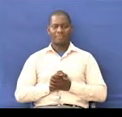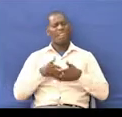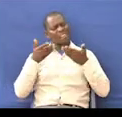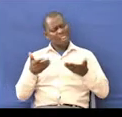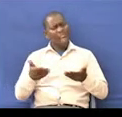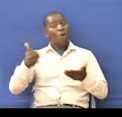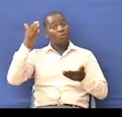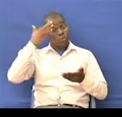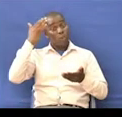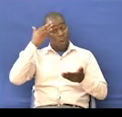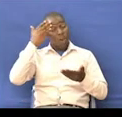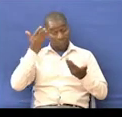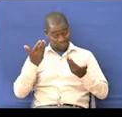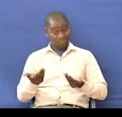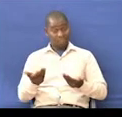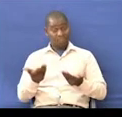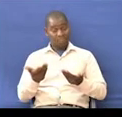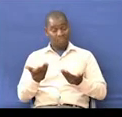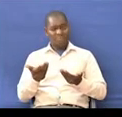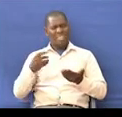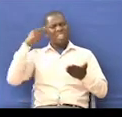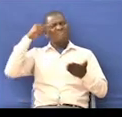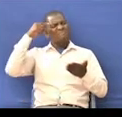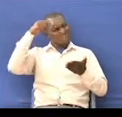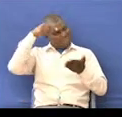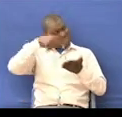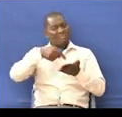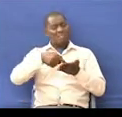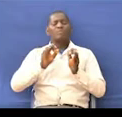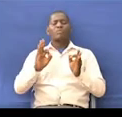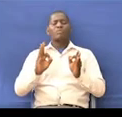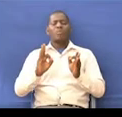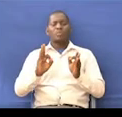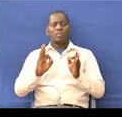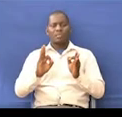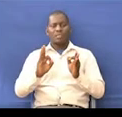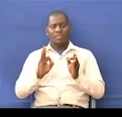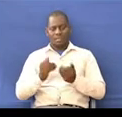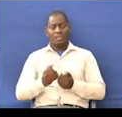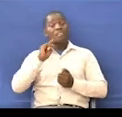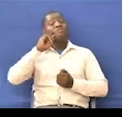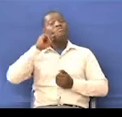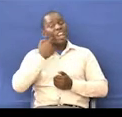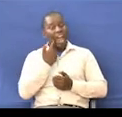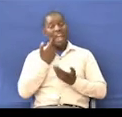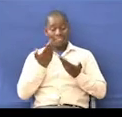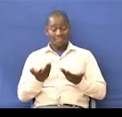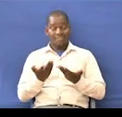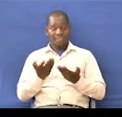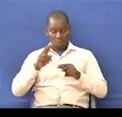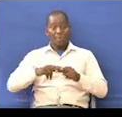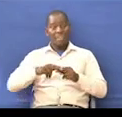Now, to know the clear concept of this, let us try to make